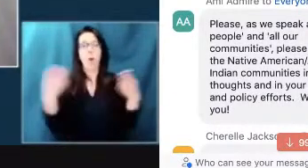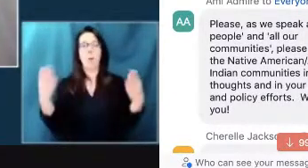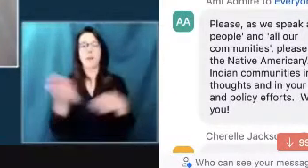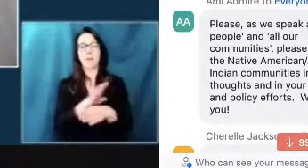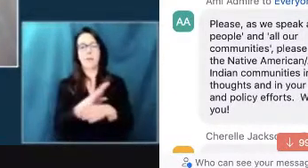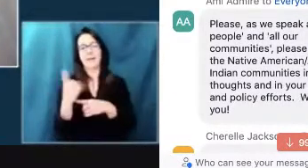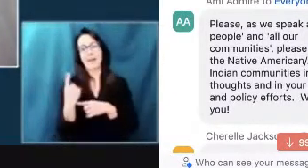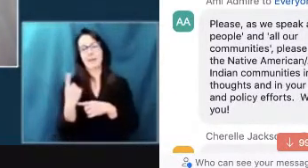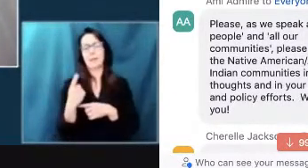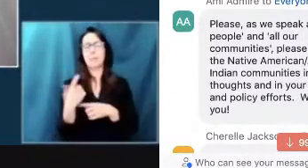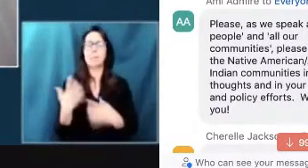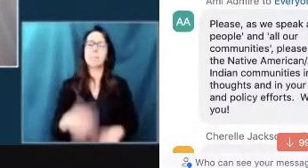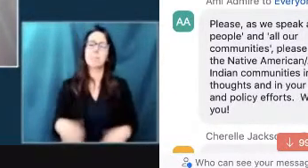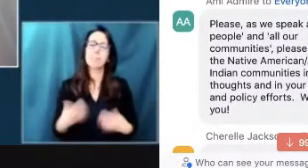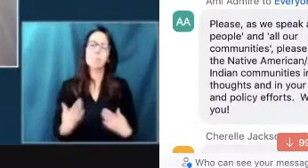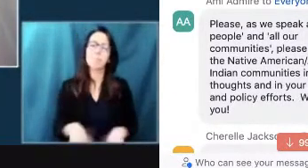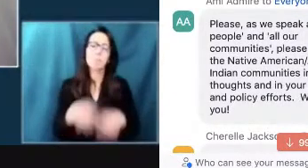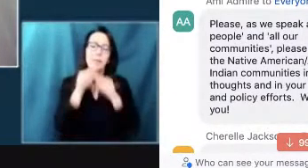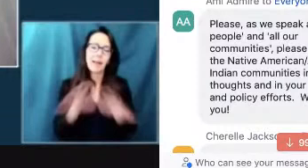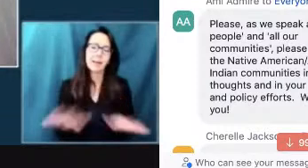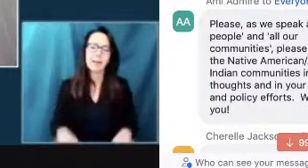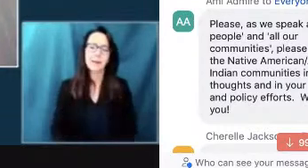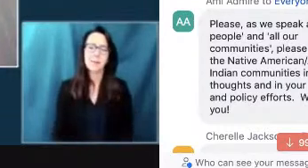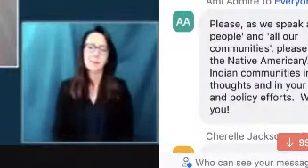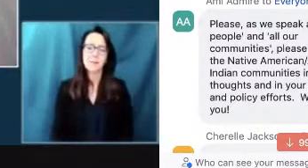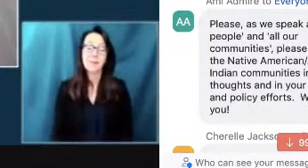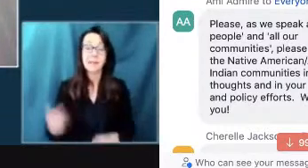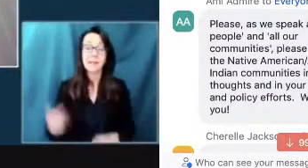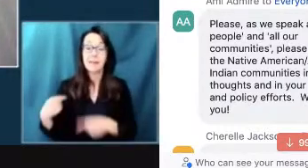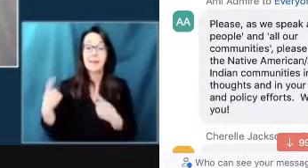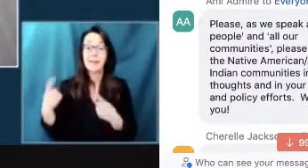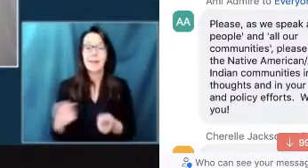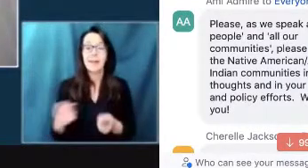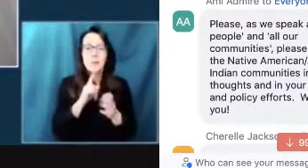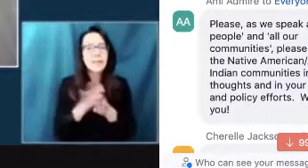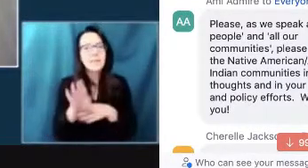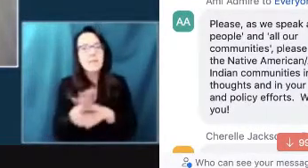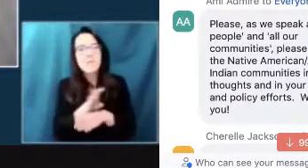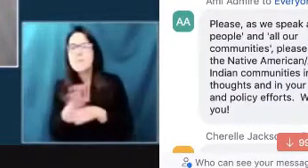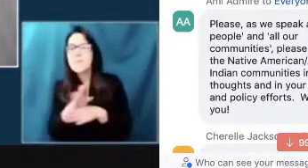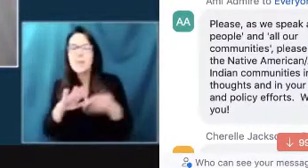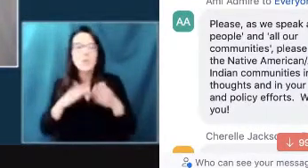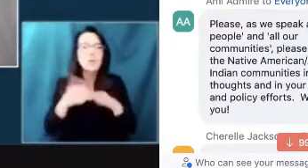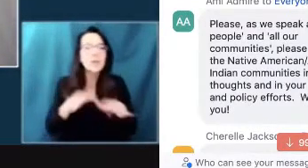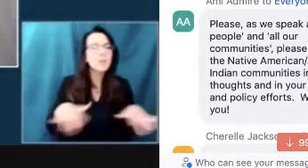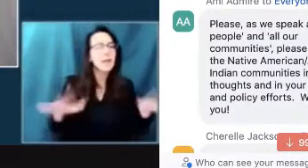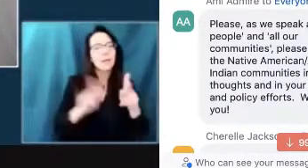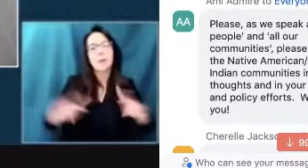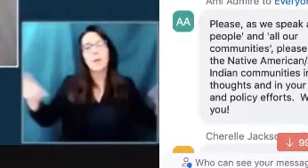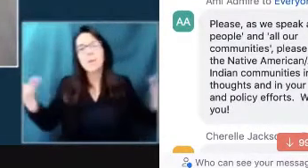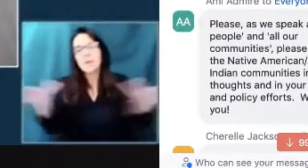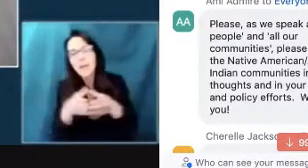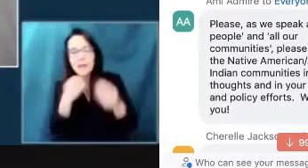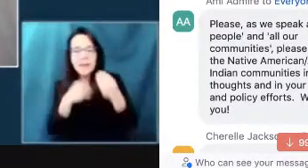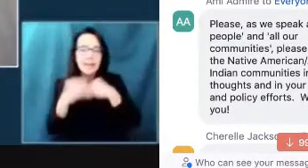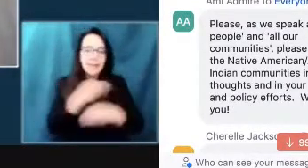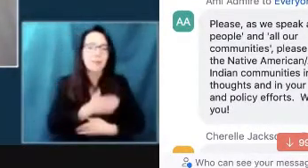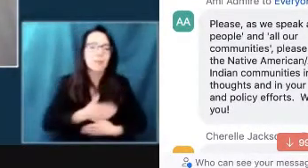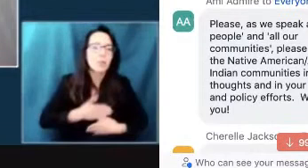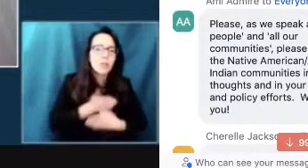blessing. Since then, it's been a thriving community space where people come together to eat, enjoy each other's company, and get back to normal